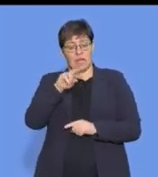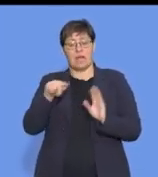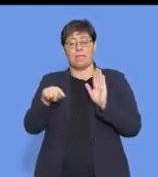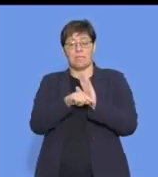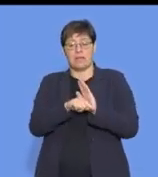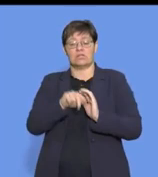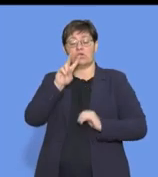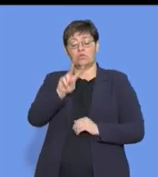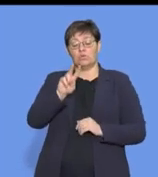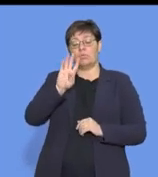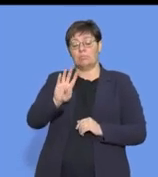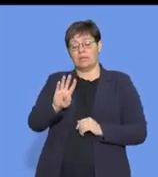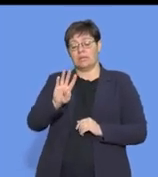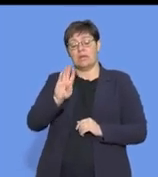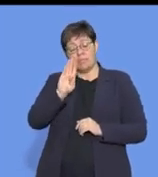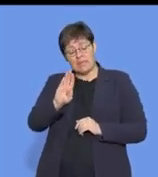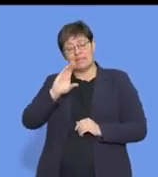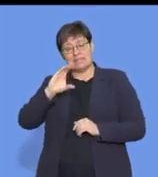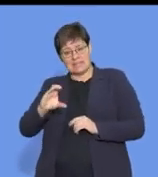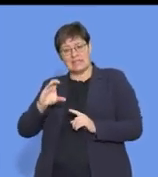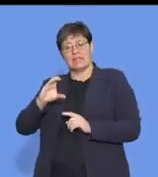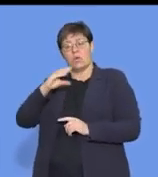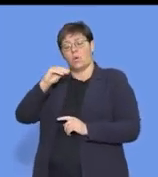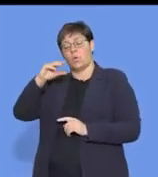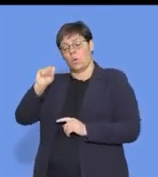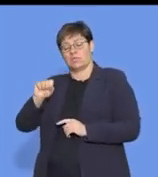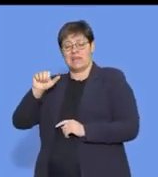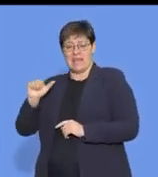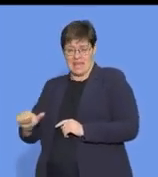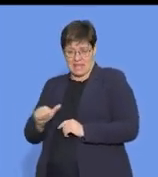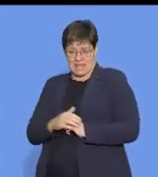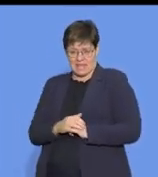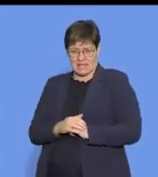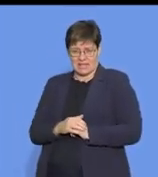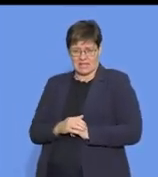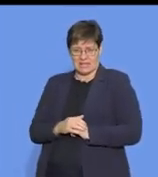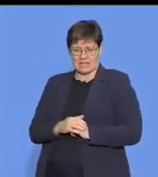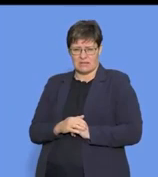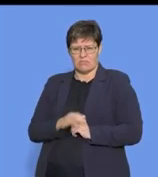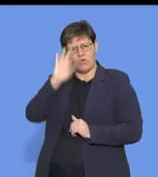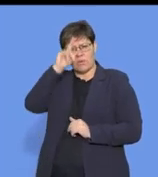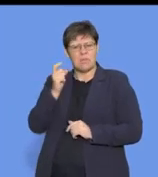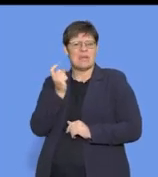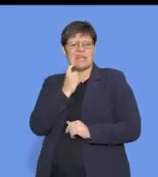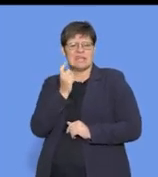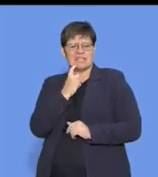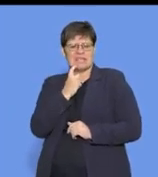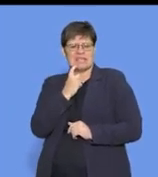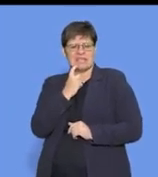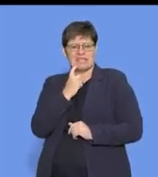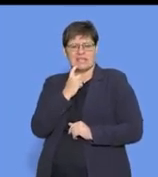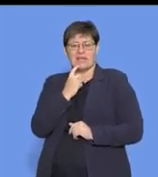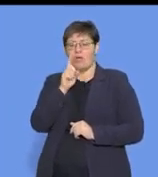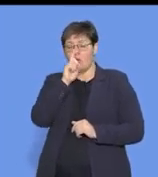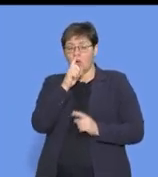minus 2BC cos A. This is pretty simple to memorize because if you look at